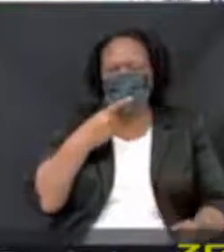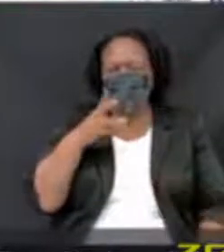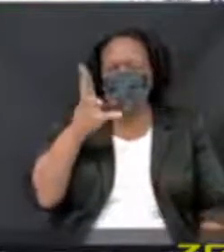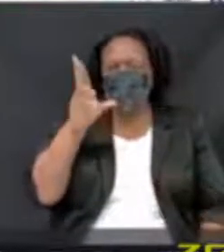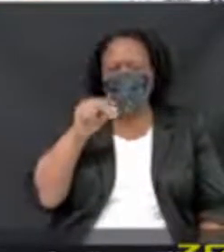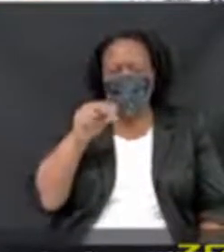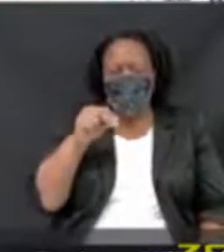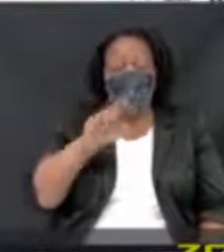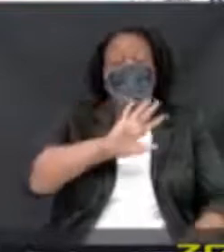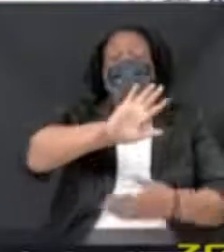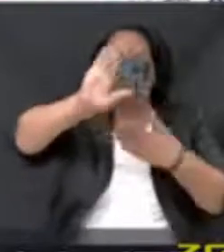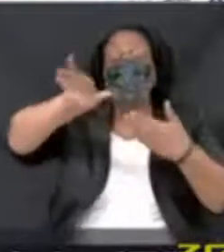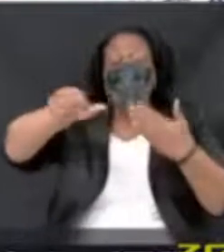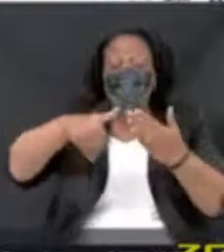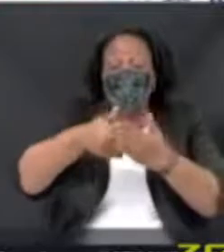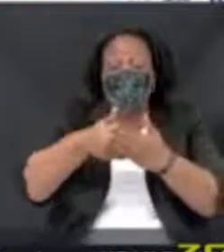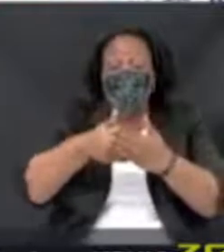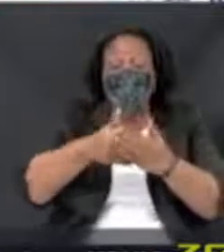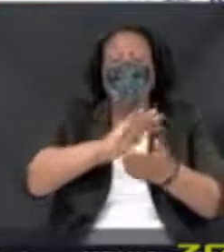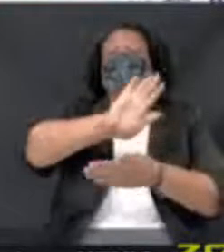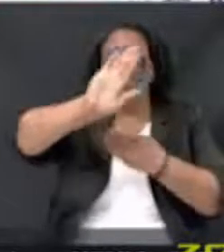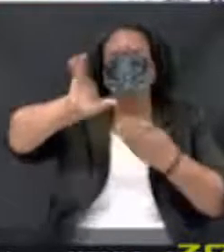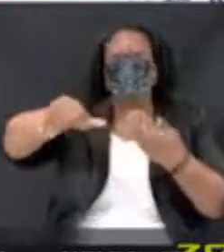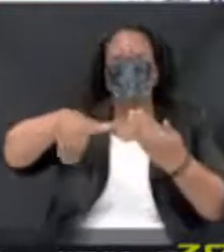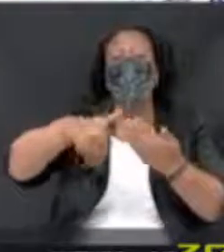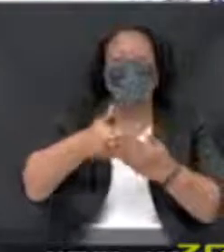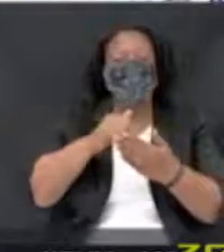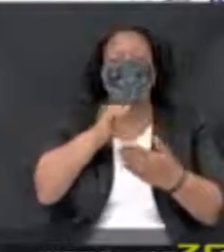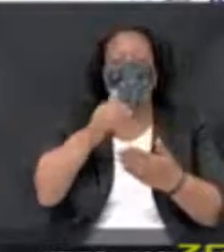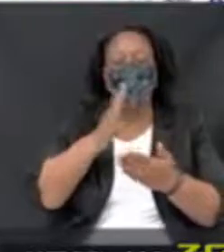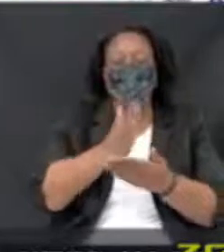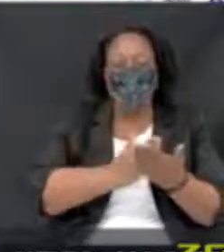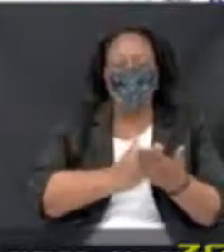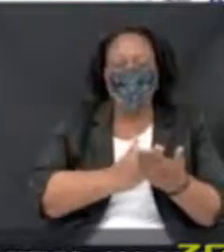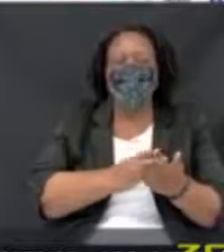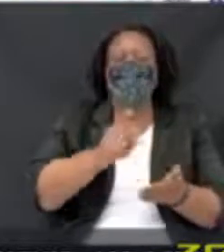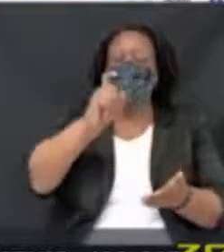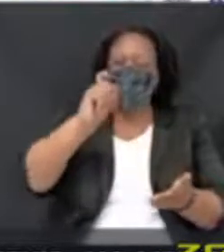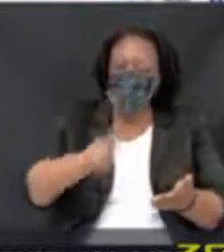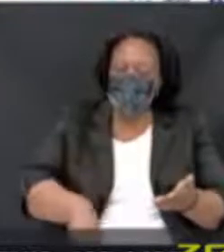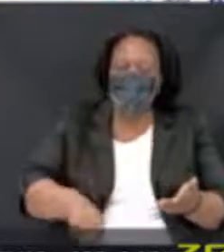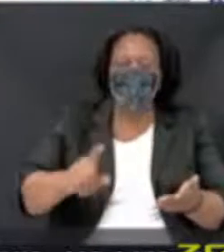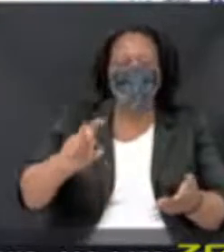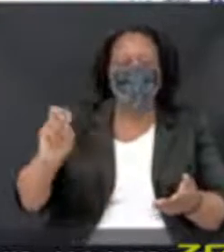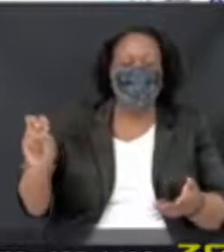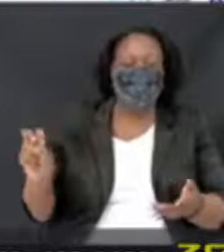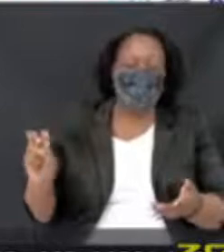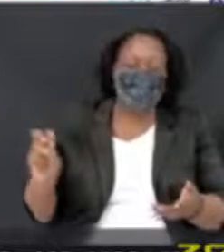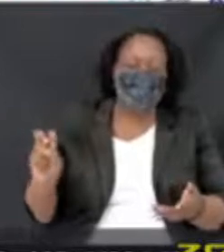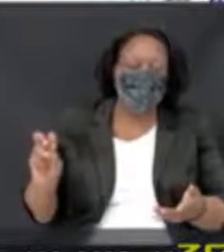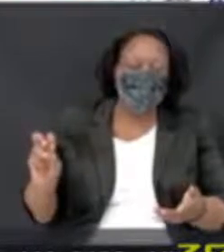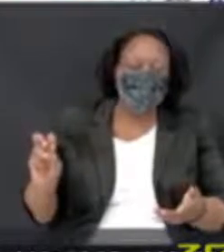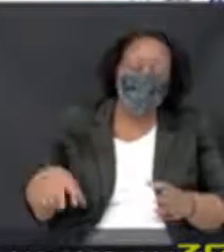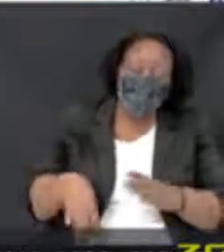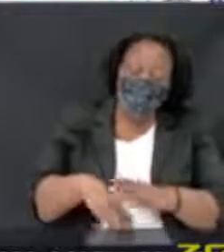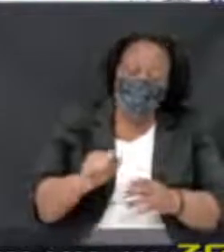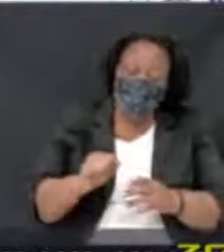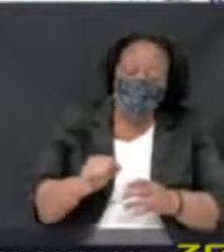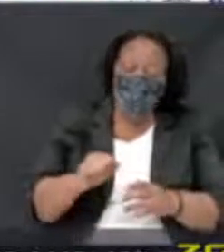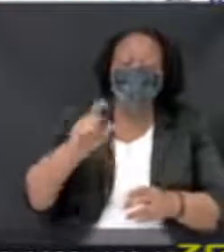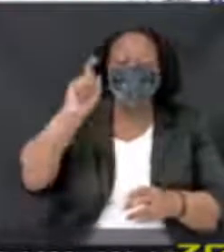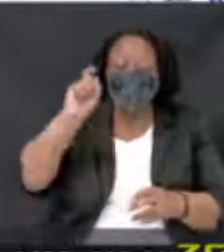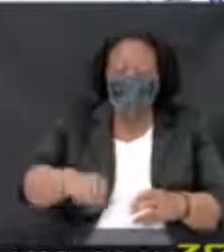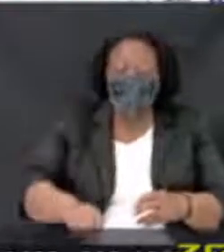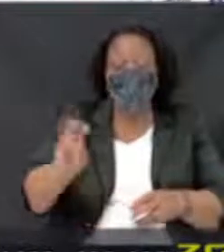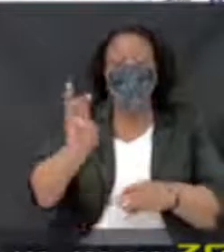group that is outlined in the health and travel protocols for this country regarding mask wearing. Again, I want to